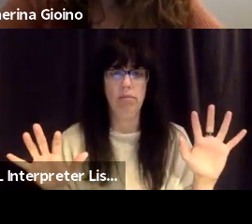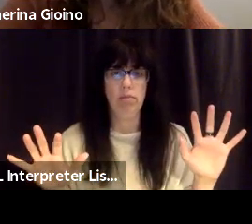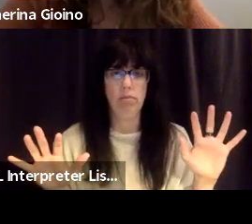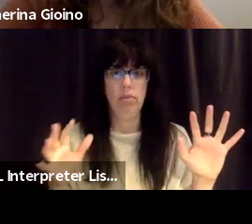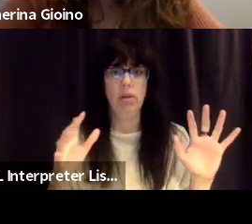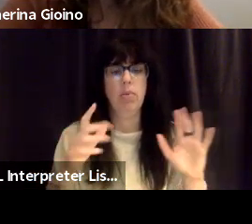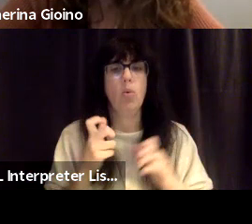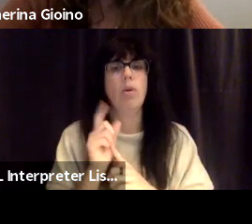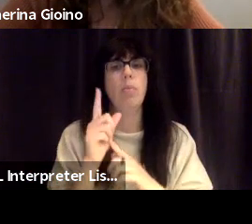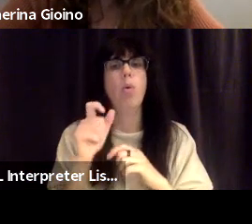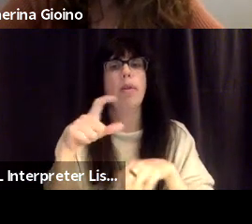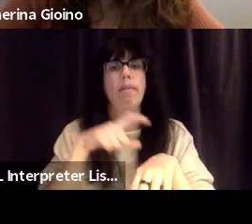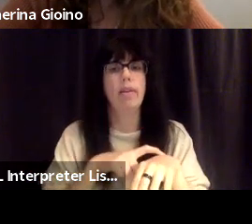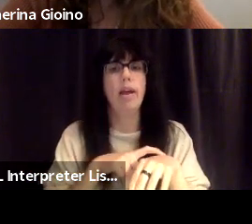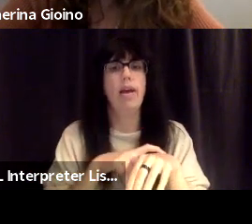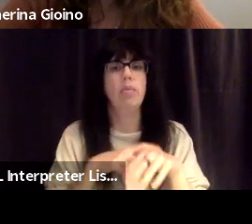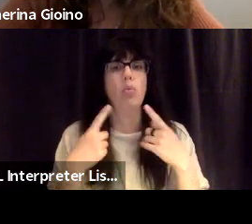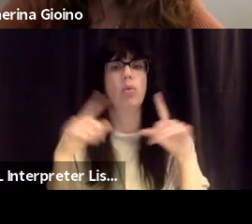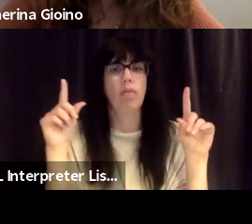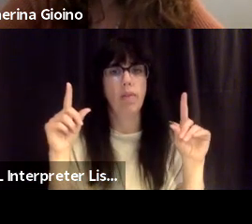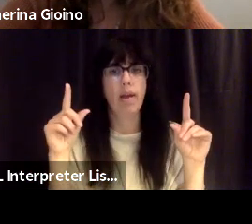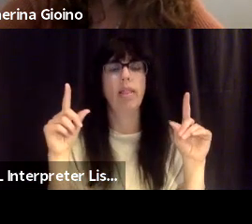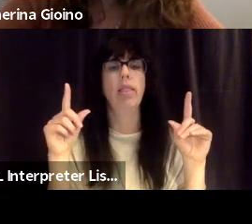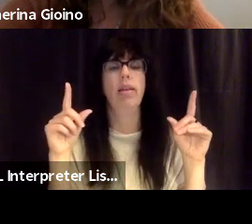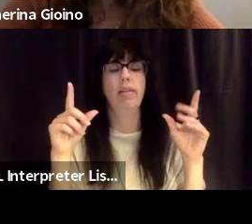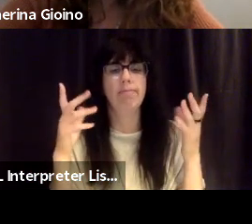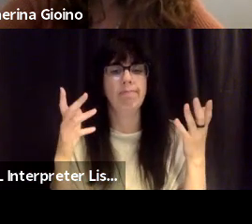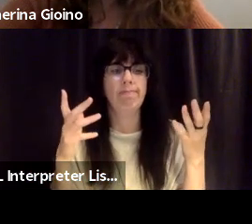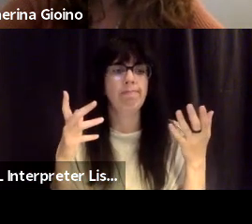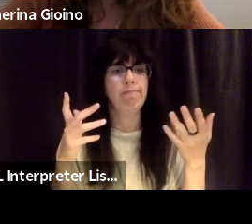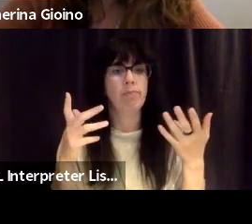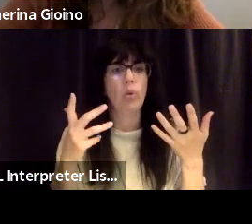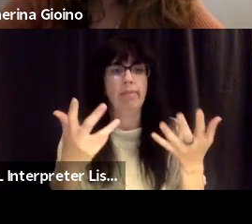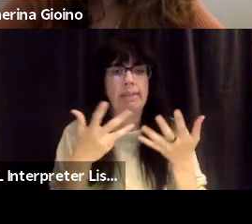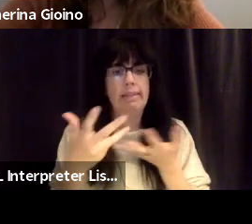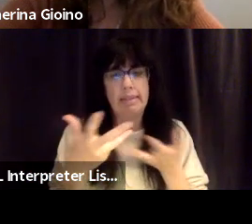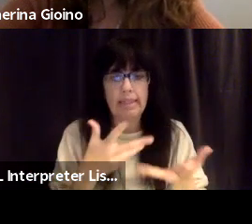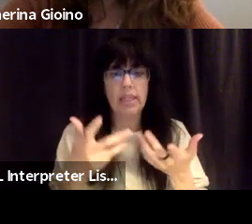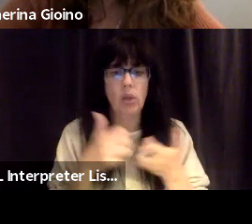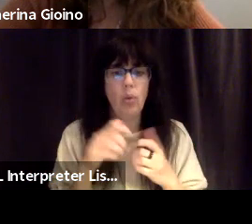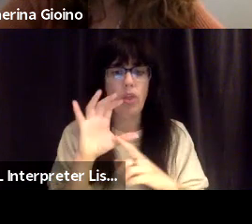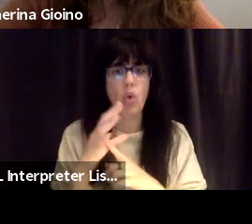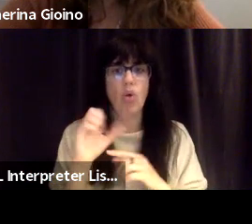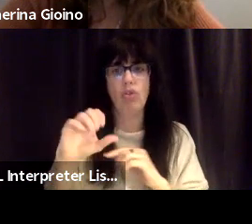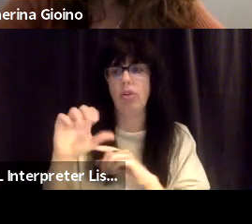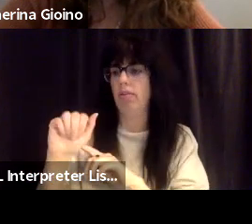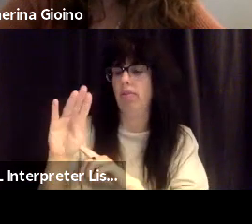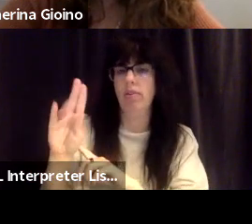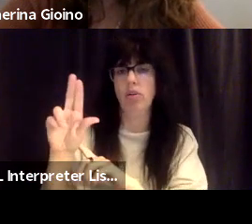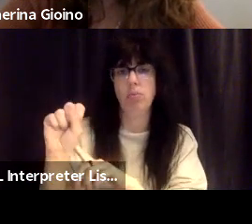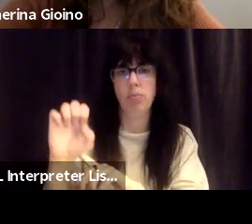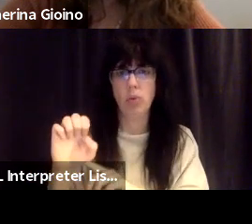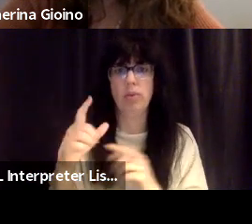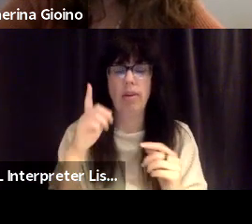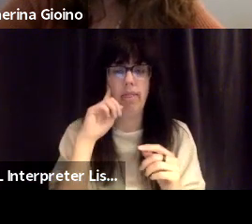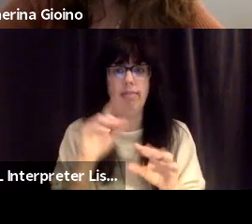a moment in time, I think, when we're finally reckoning with a culture of abuse. And, you know, I think it's crucial that we believe women